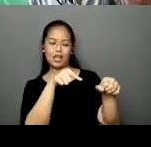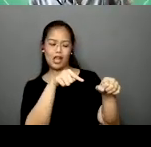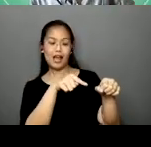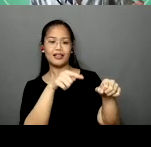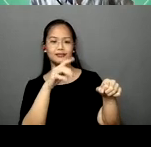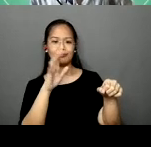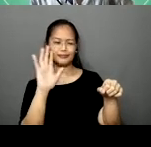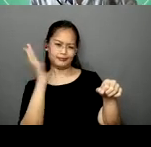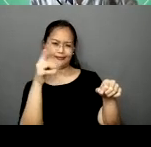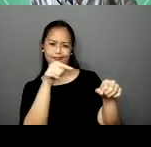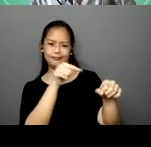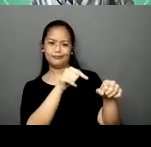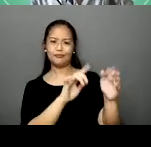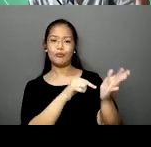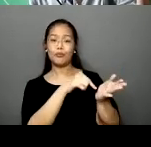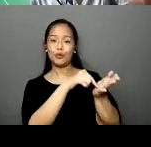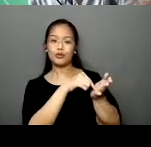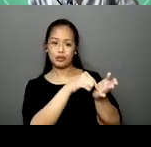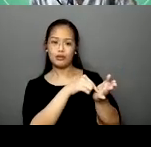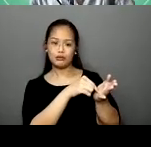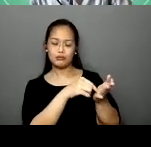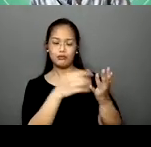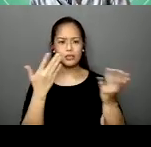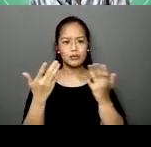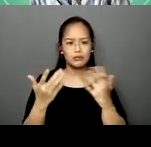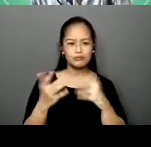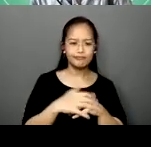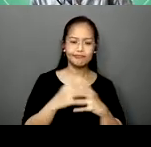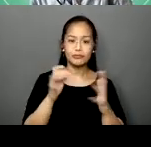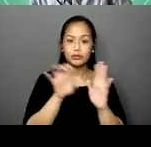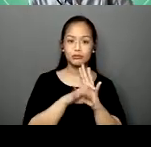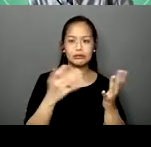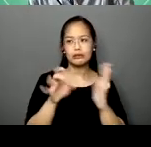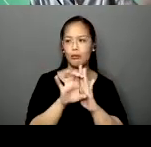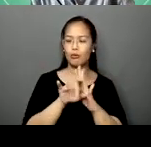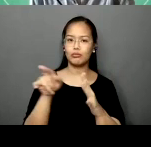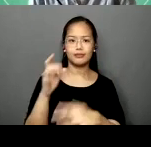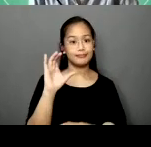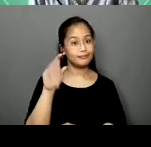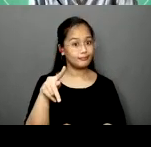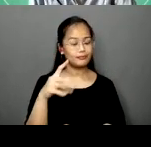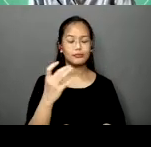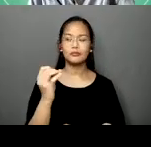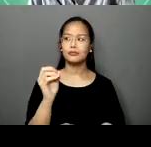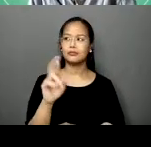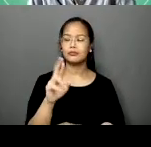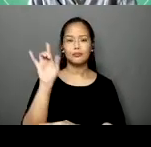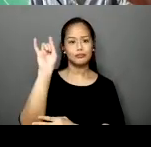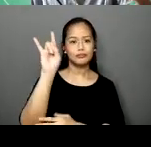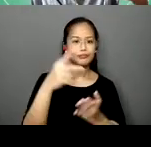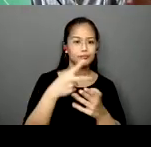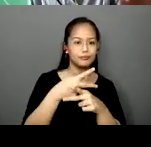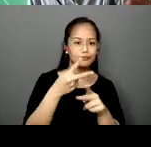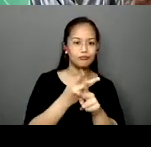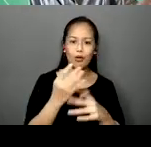Prototyping may not always have ways to be cheaper, but for many products, like let's say cell phones, commercial products, home appliances,